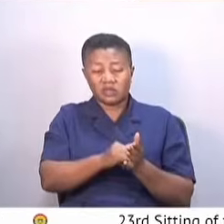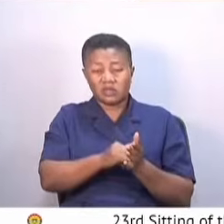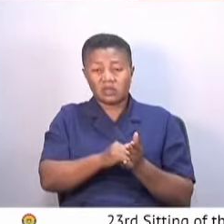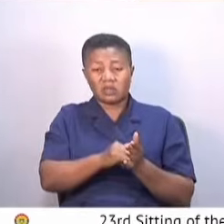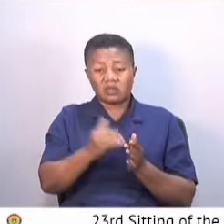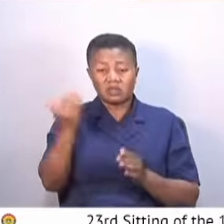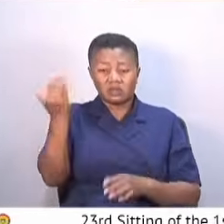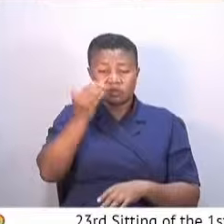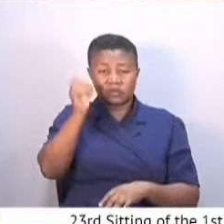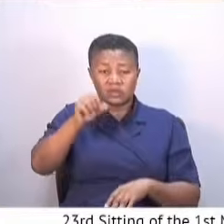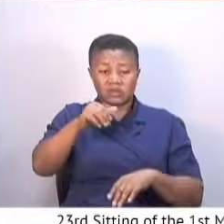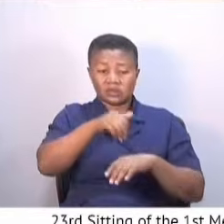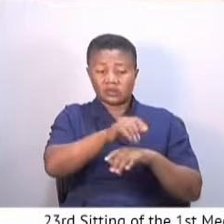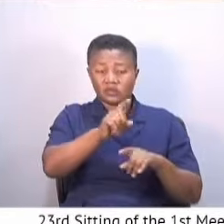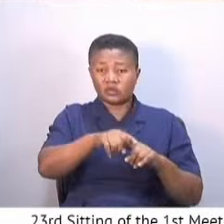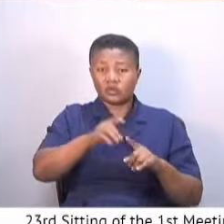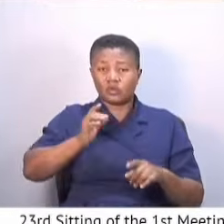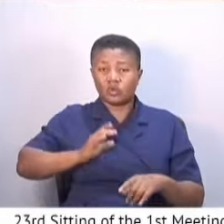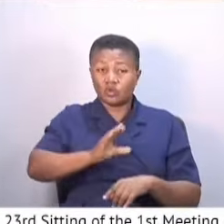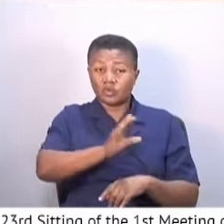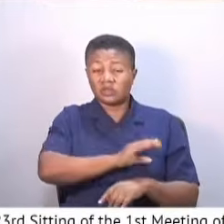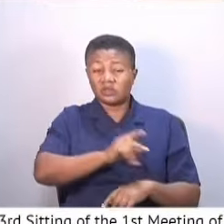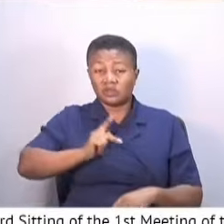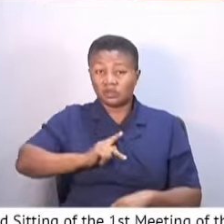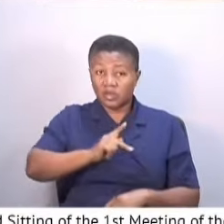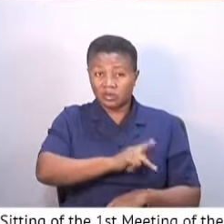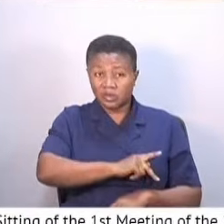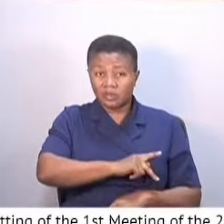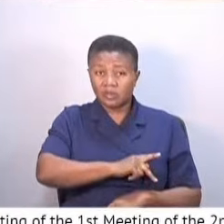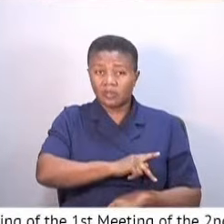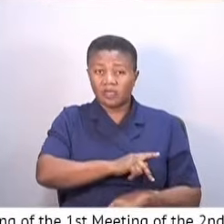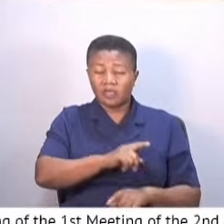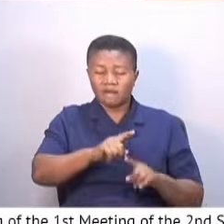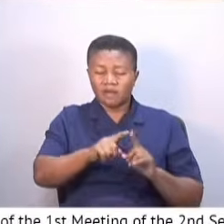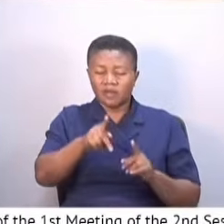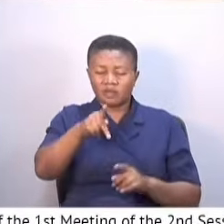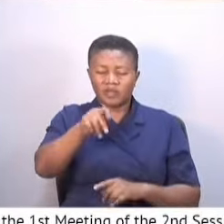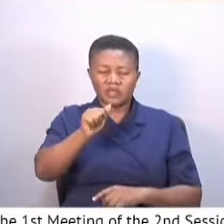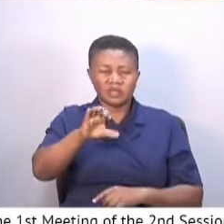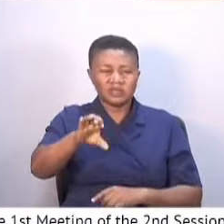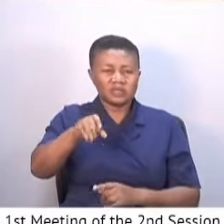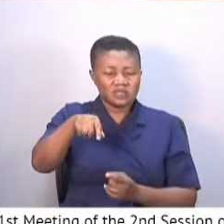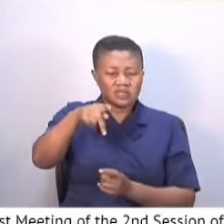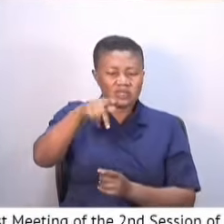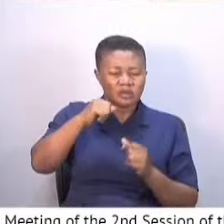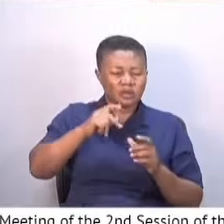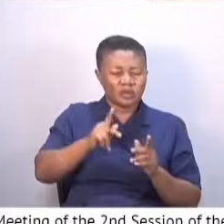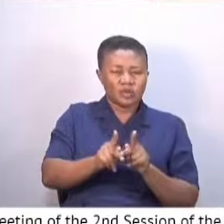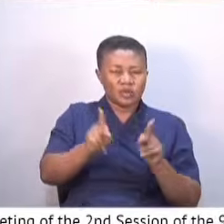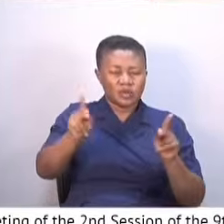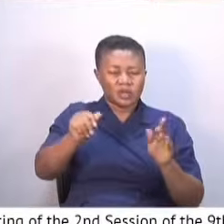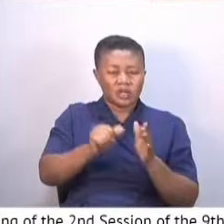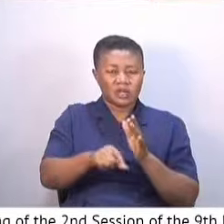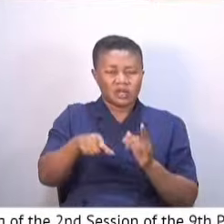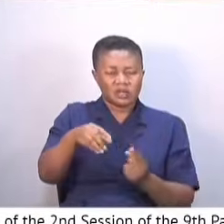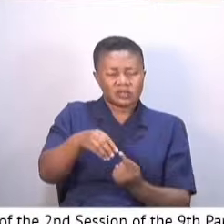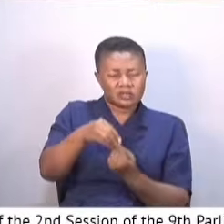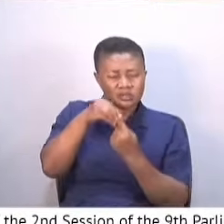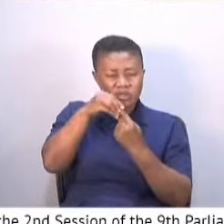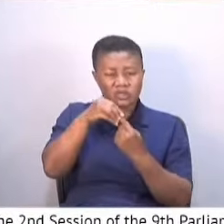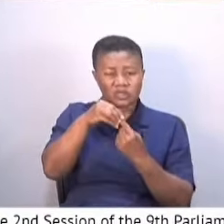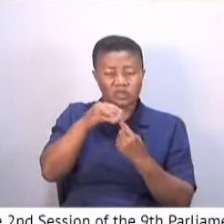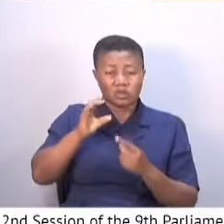to committees of Parliament, but Public Accounts Committee is a special committee of